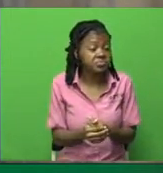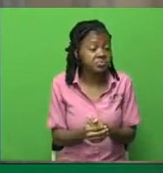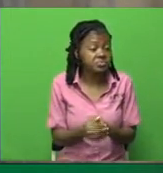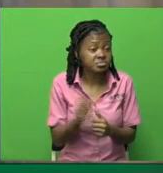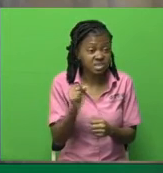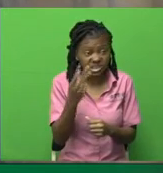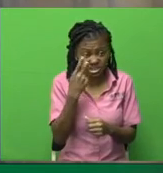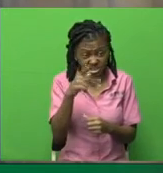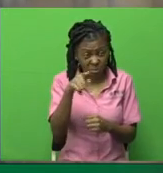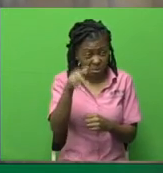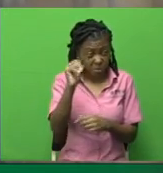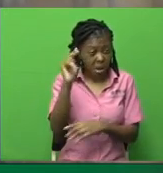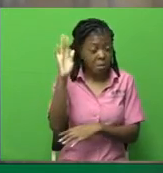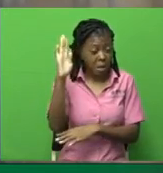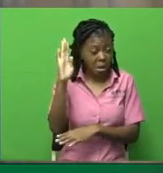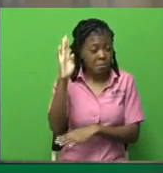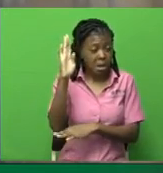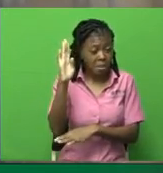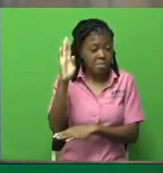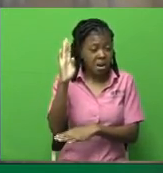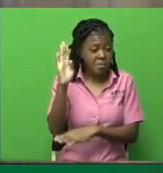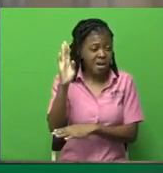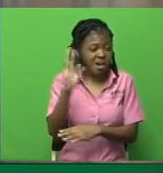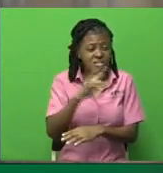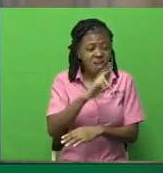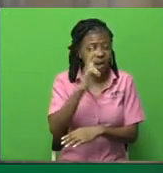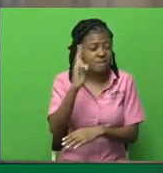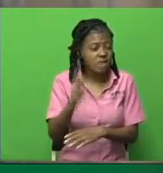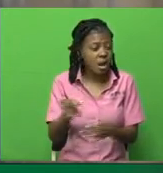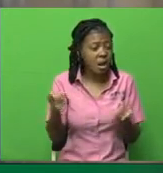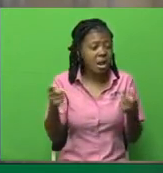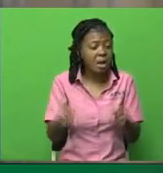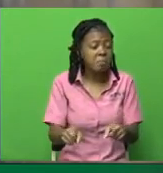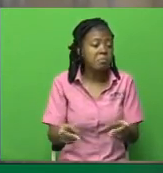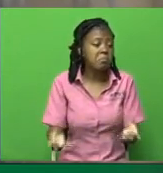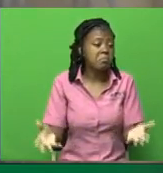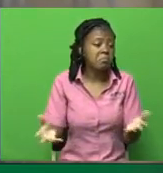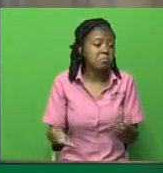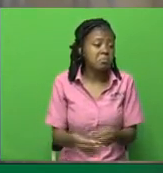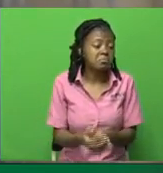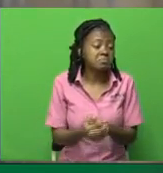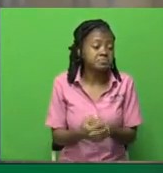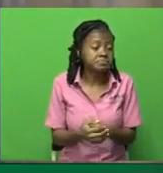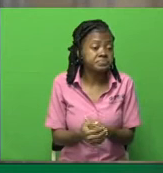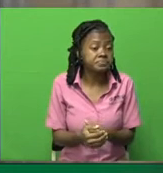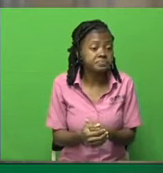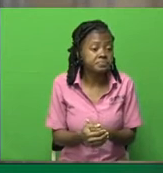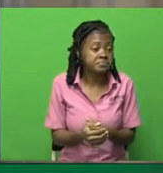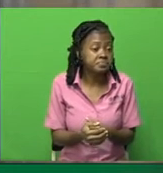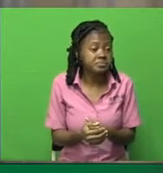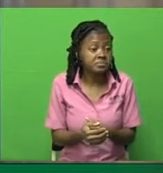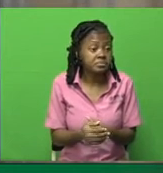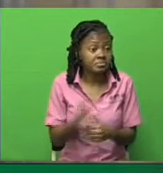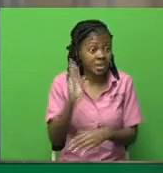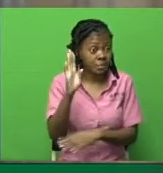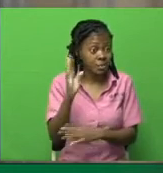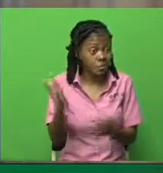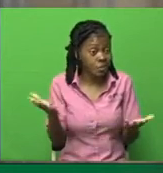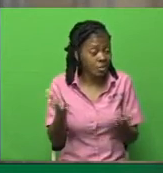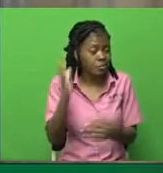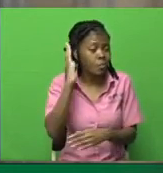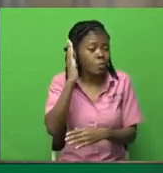pnm promises never materialize another promise for the completion after Solomon Hotel